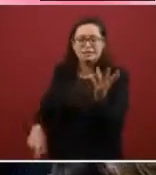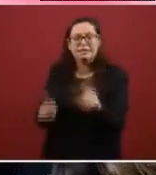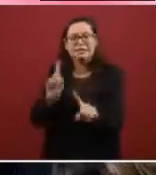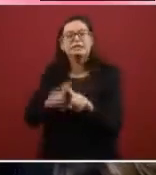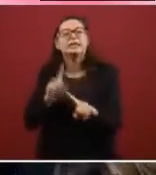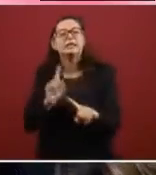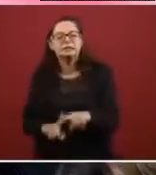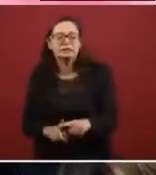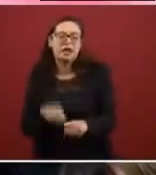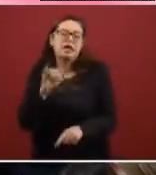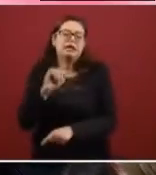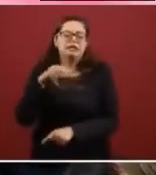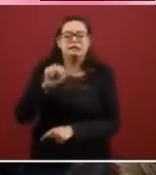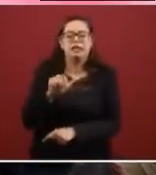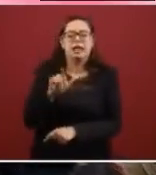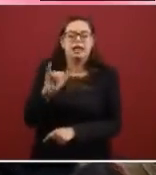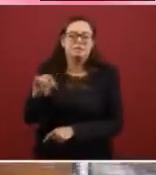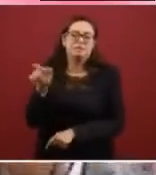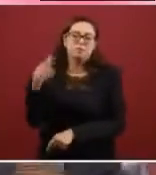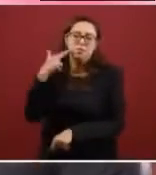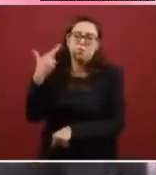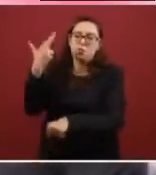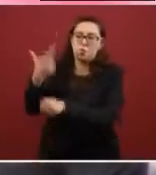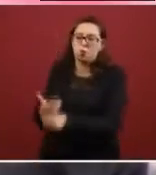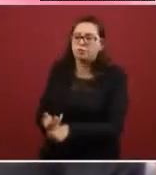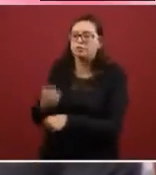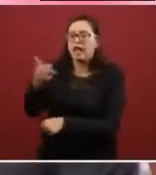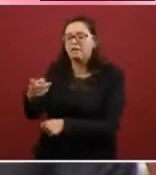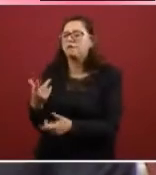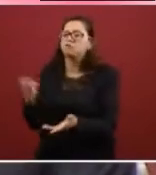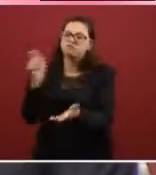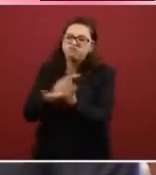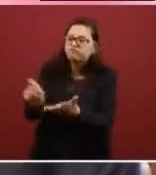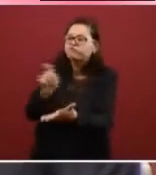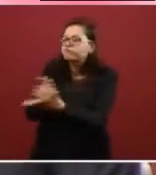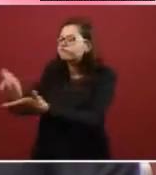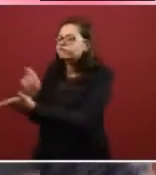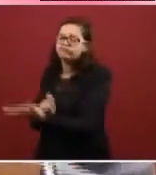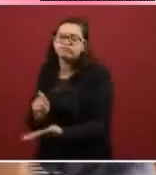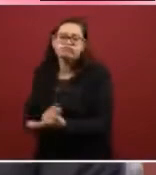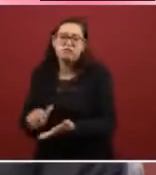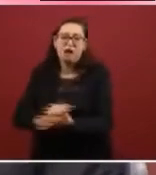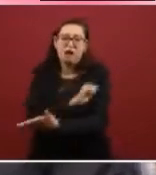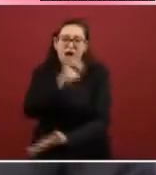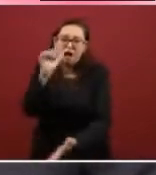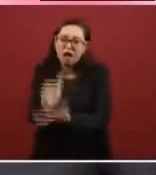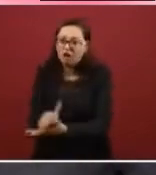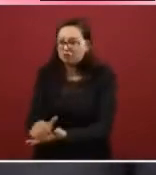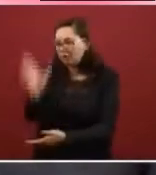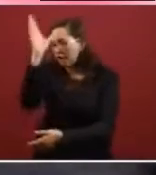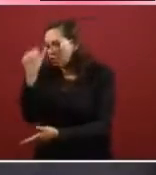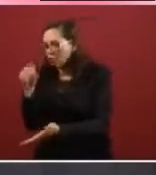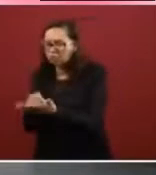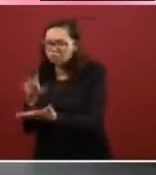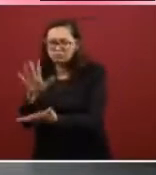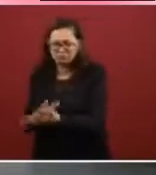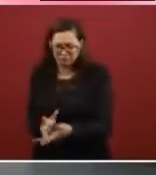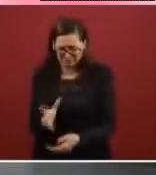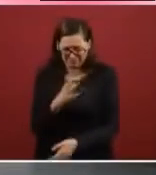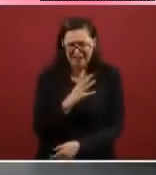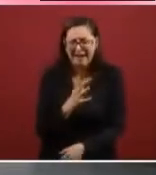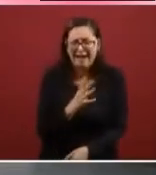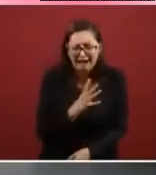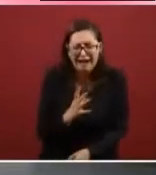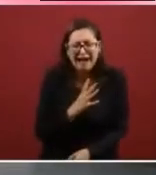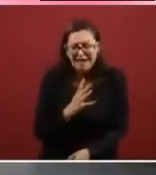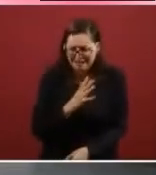Pueblos Indígenas, regarding se recogen las indigent, actas, you take the actions, los compromisos, the eso ya se hizo. That's already been